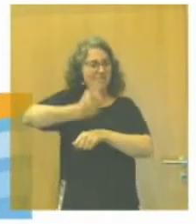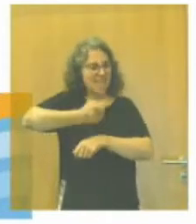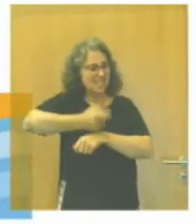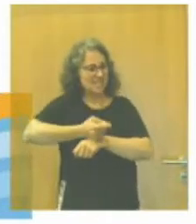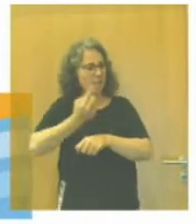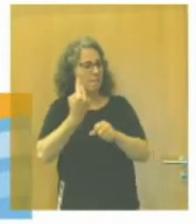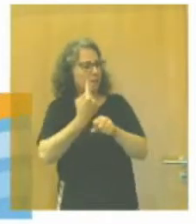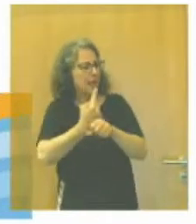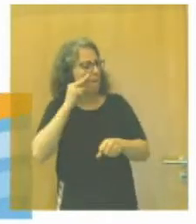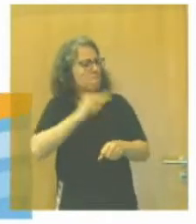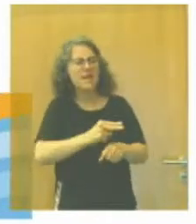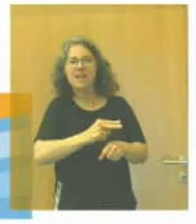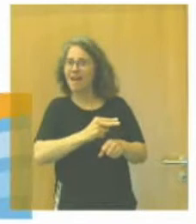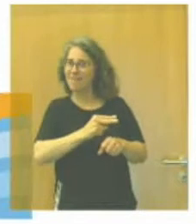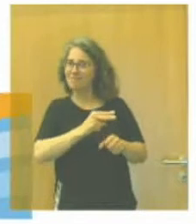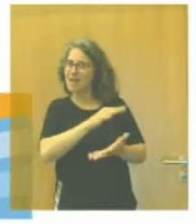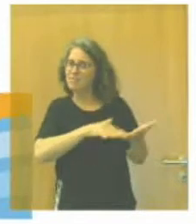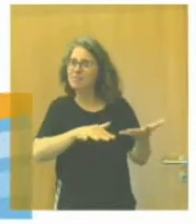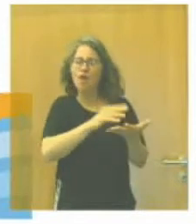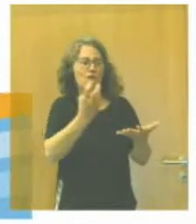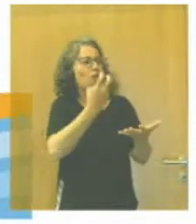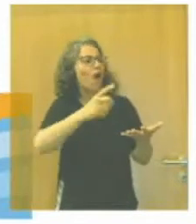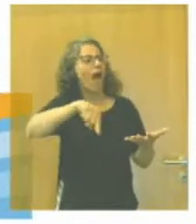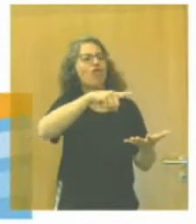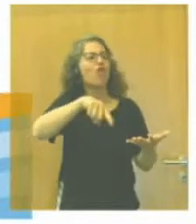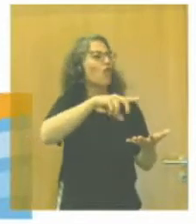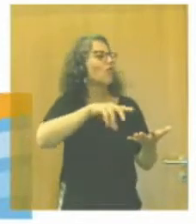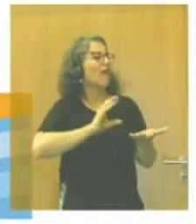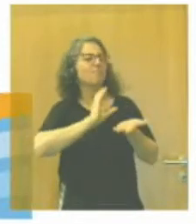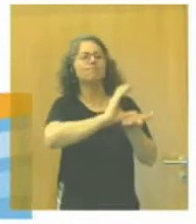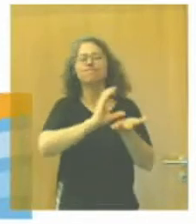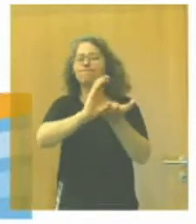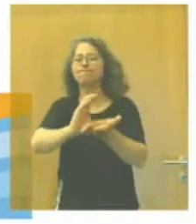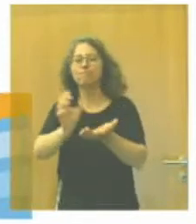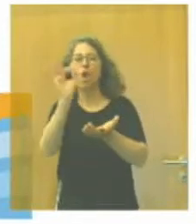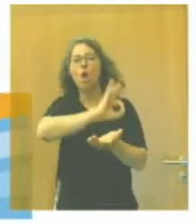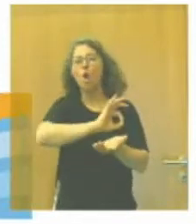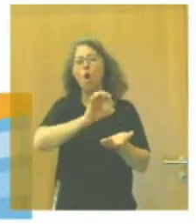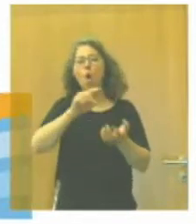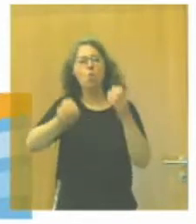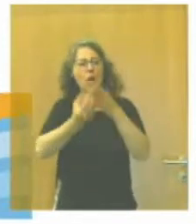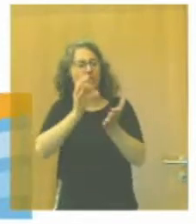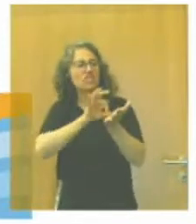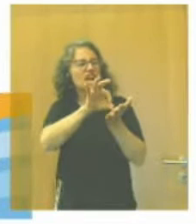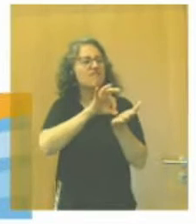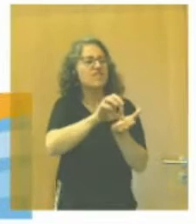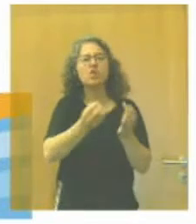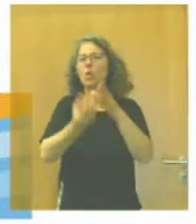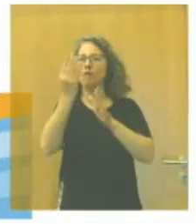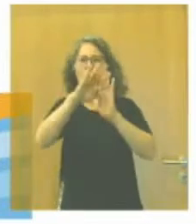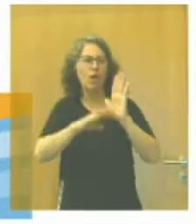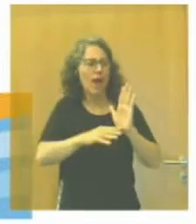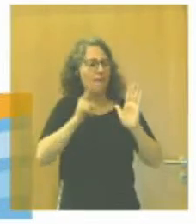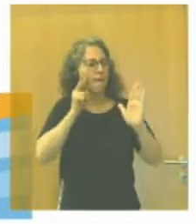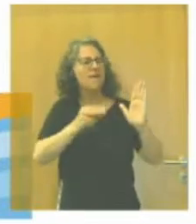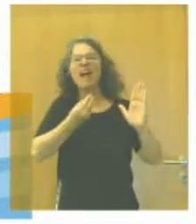programming or new policies. Well, what is it going to cost me? And what will we get in return if